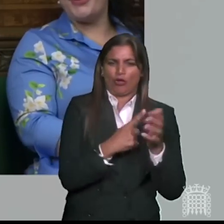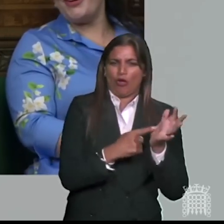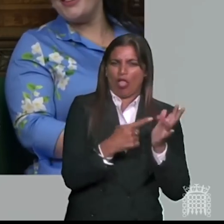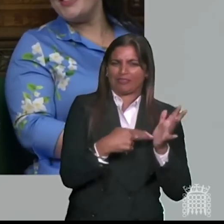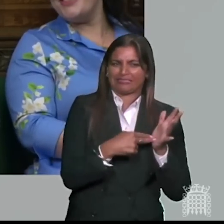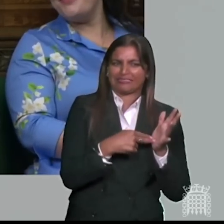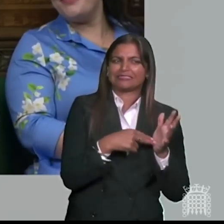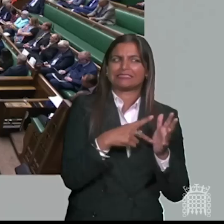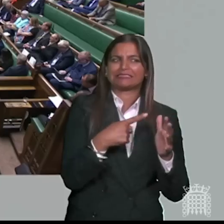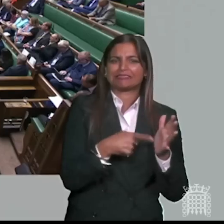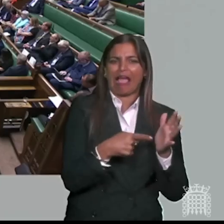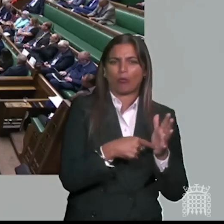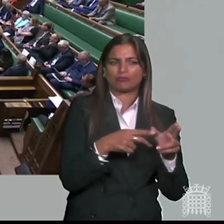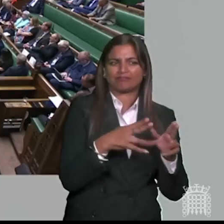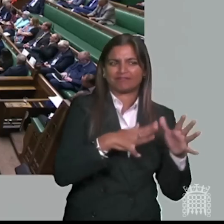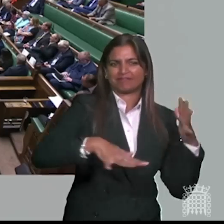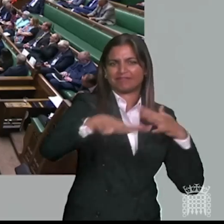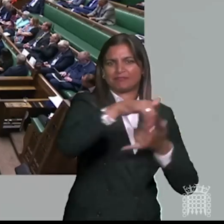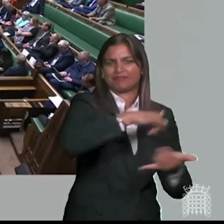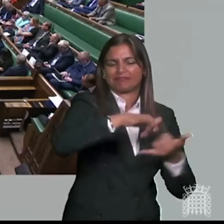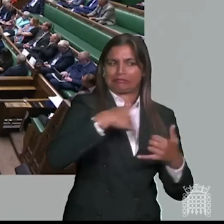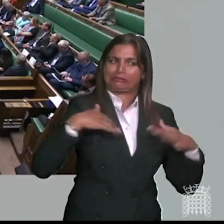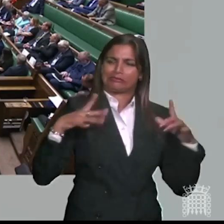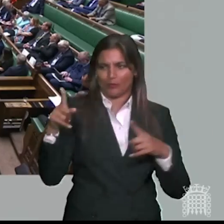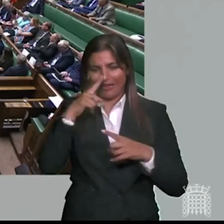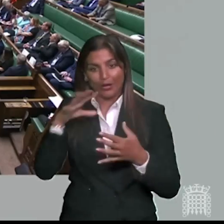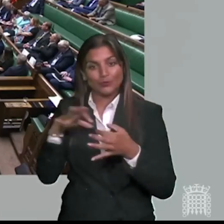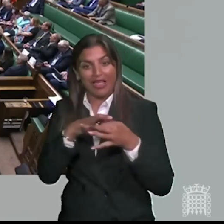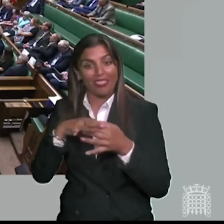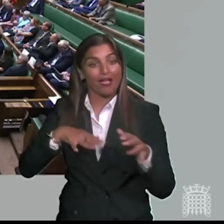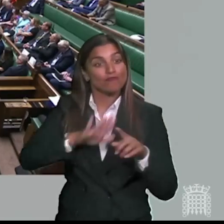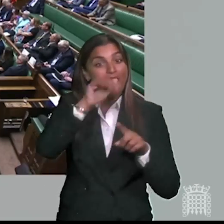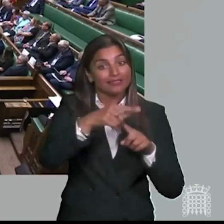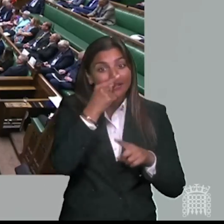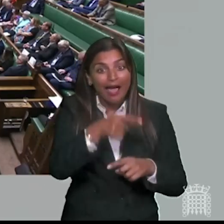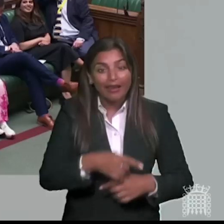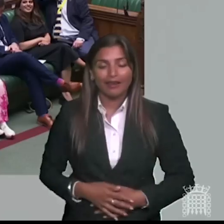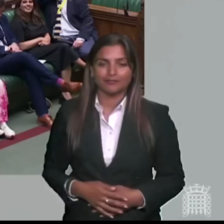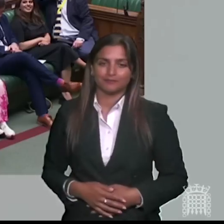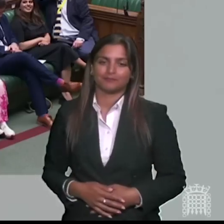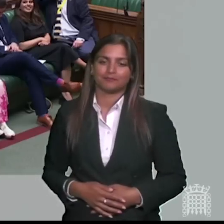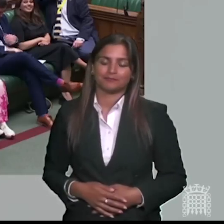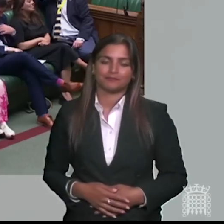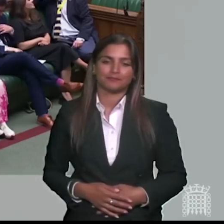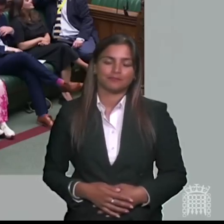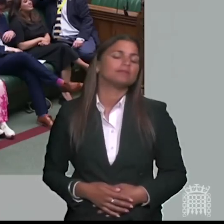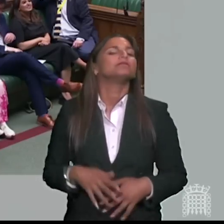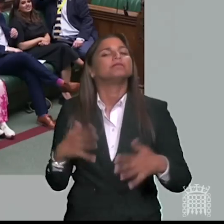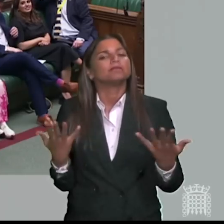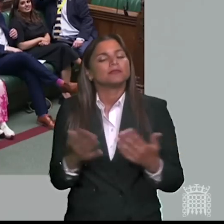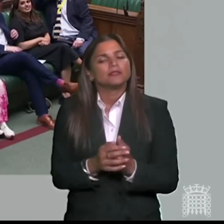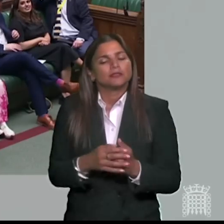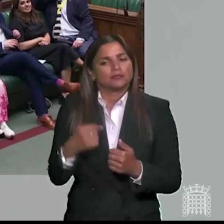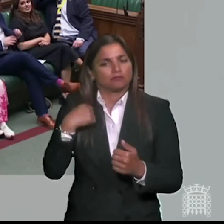there. I think we'll both go on the big rides together. There we are. Chris Law. Thank you, Mr. Speaker. Mr. Speaker, I think everyone in this House can recognise